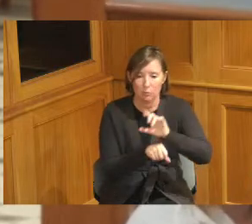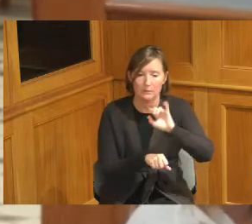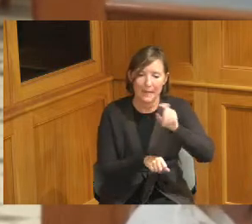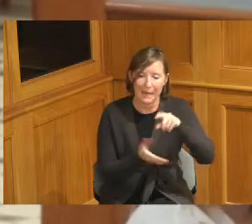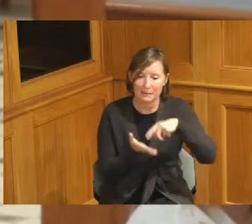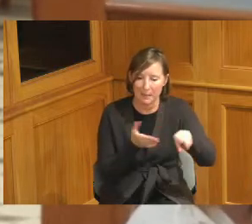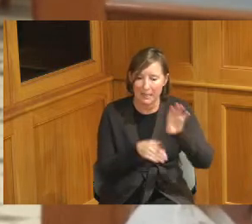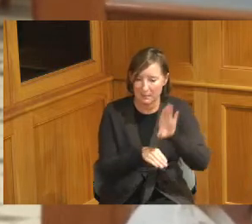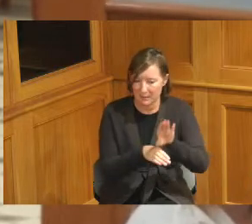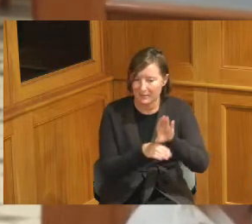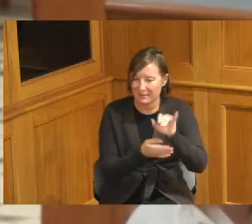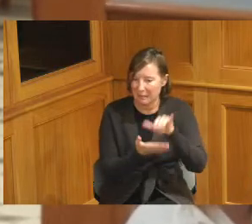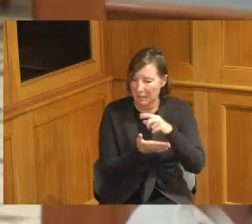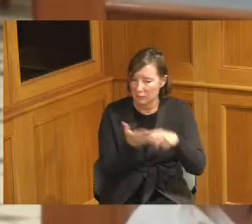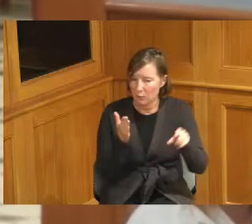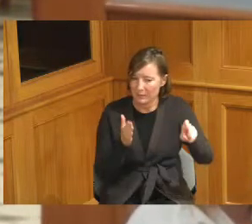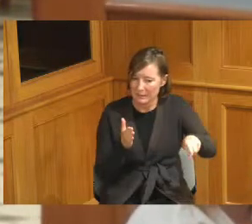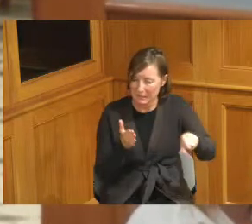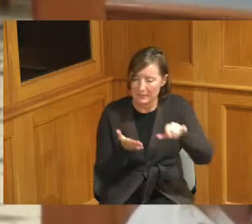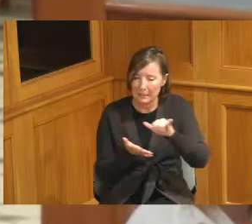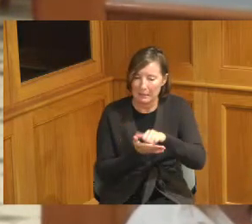them and